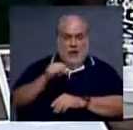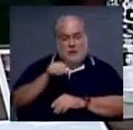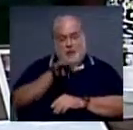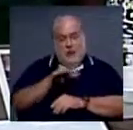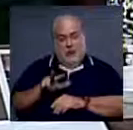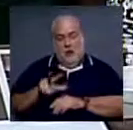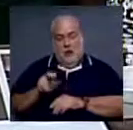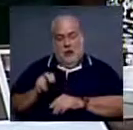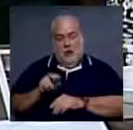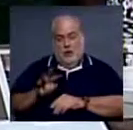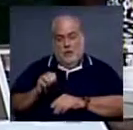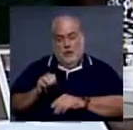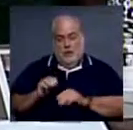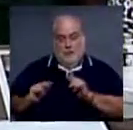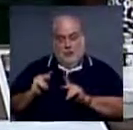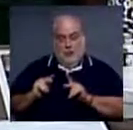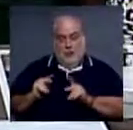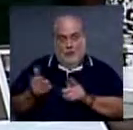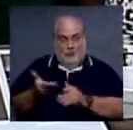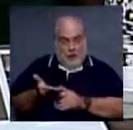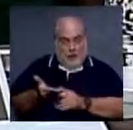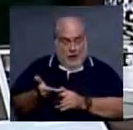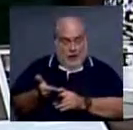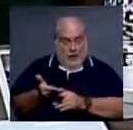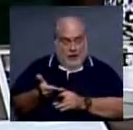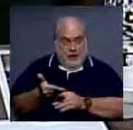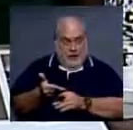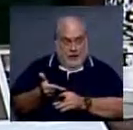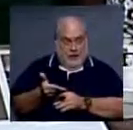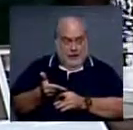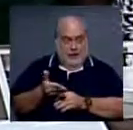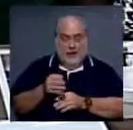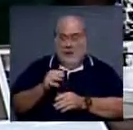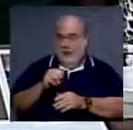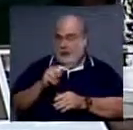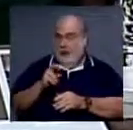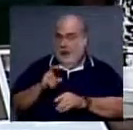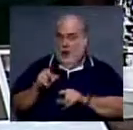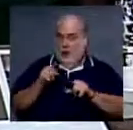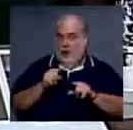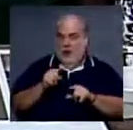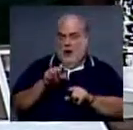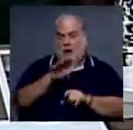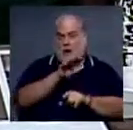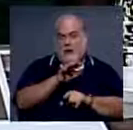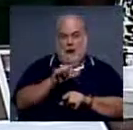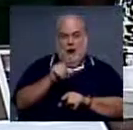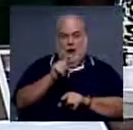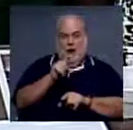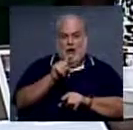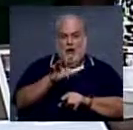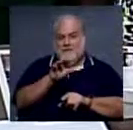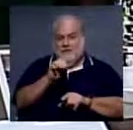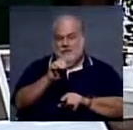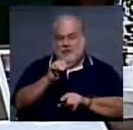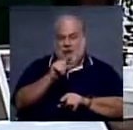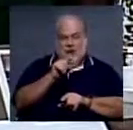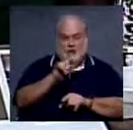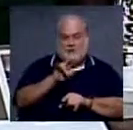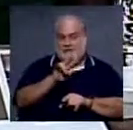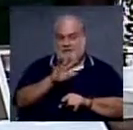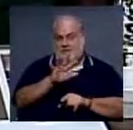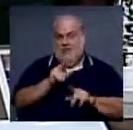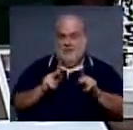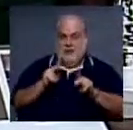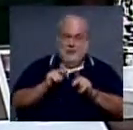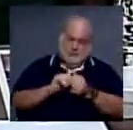to 40 neighborhood people attending, and Mayor, you was there, we had close to probably 150 to 175,